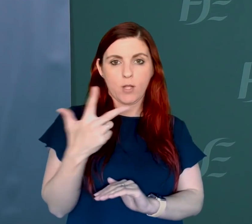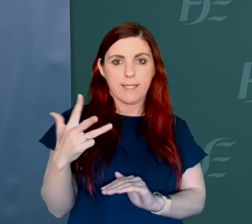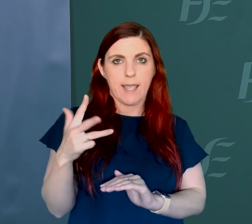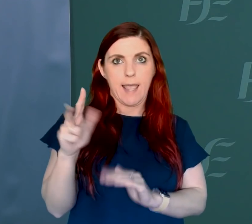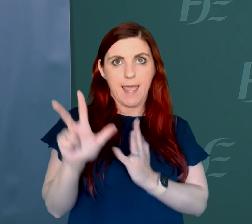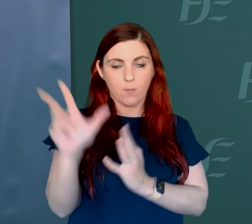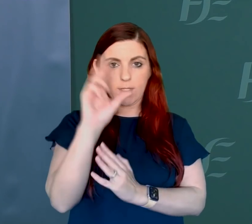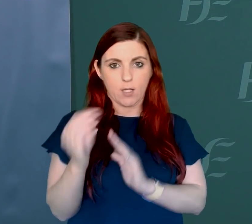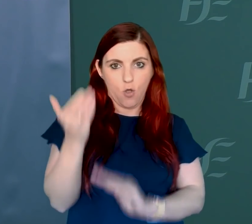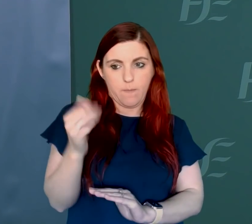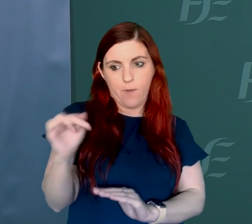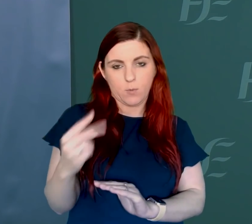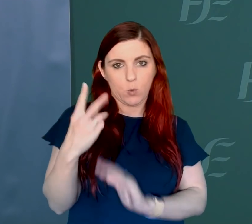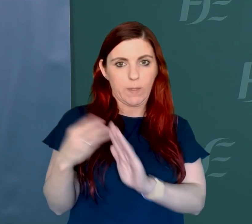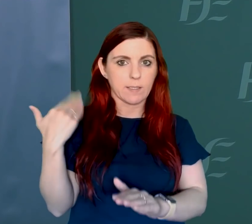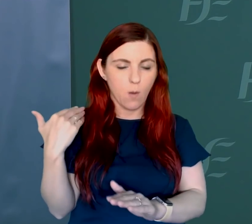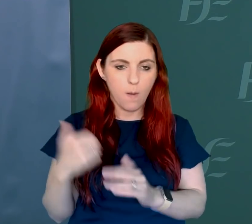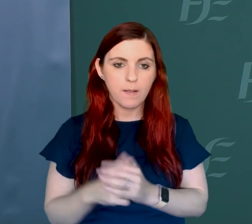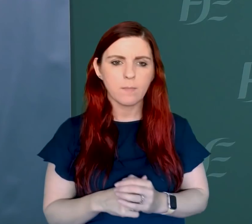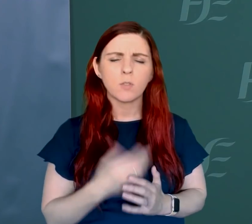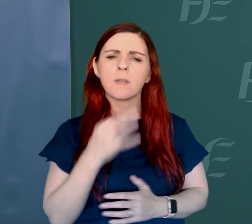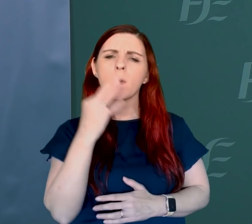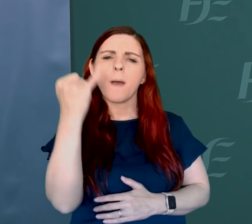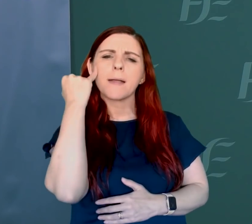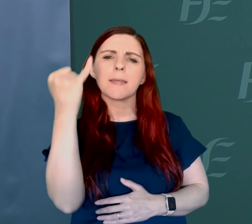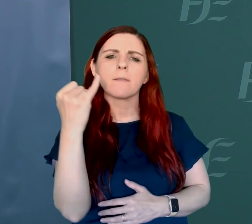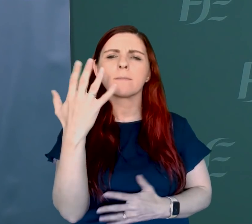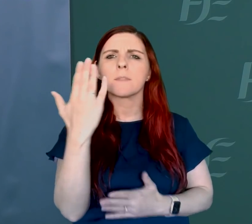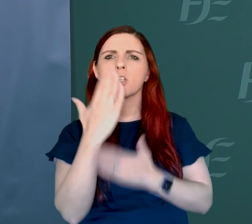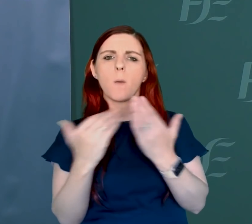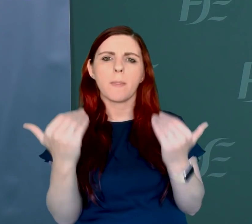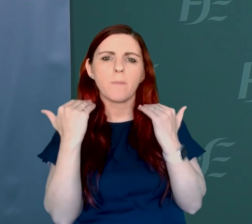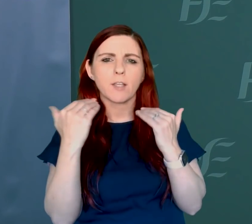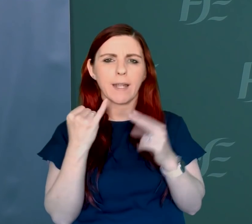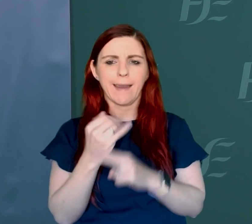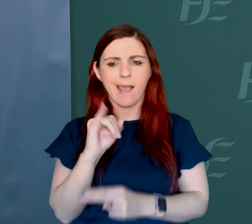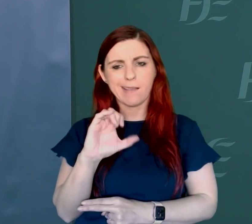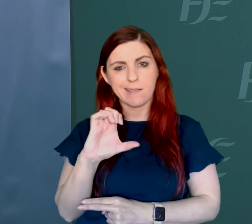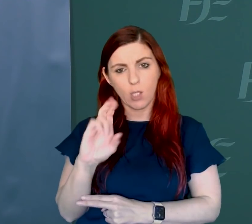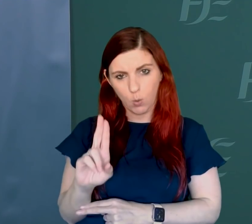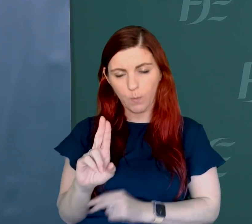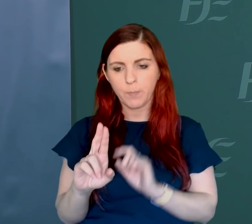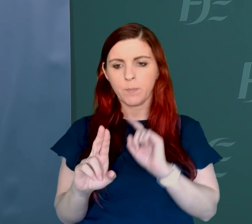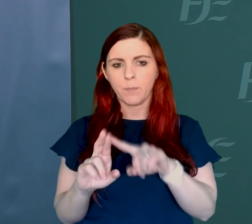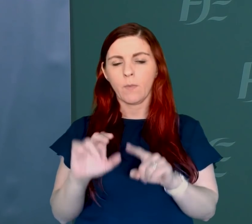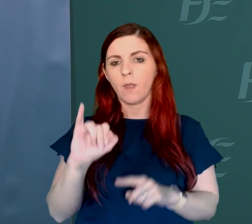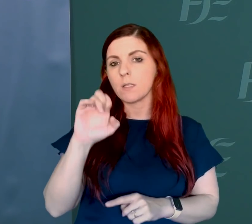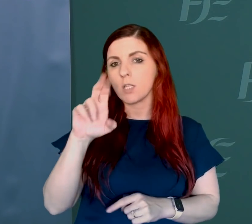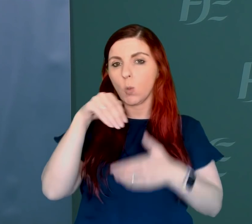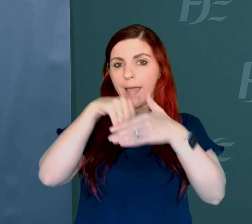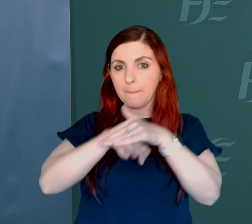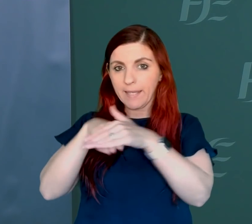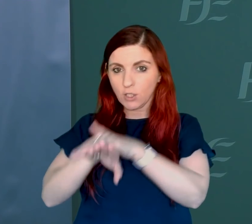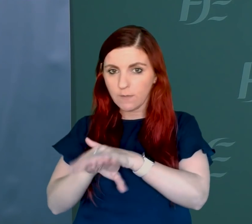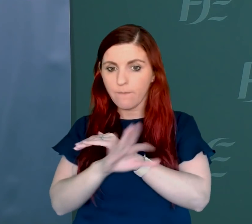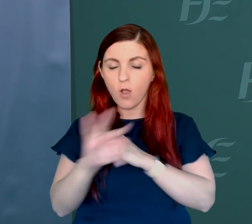ago. Just to give you a flavour of some of the information on our ICU, if I can, ICU admissions between the